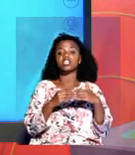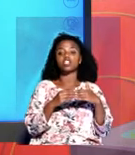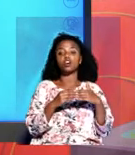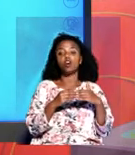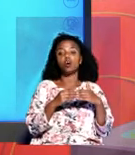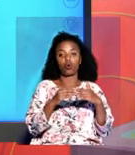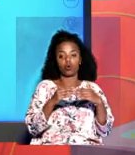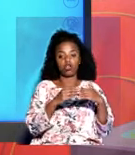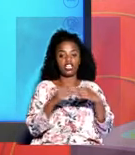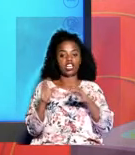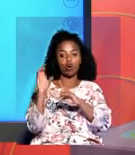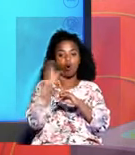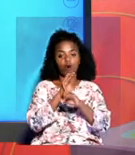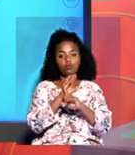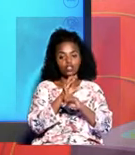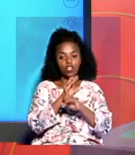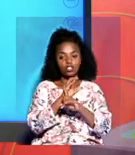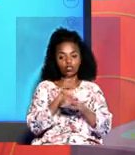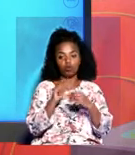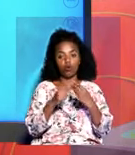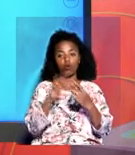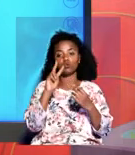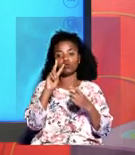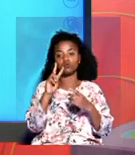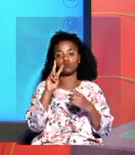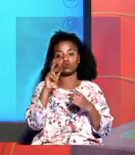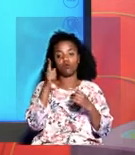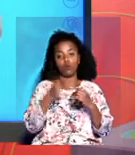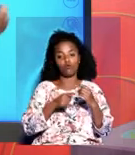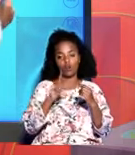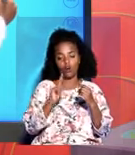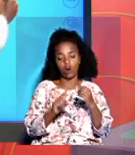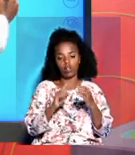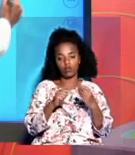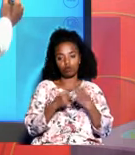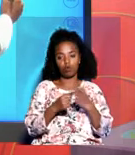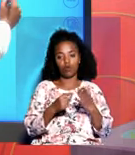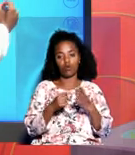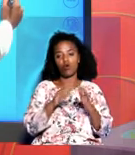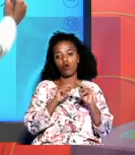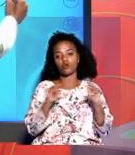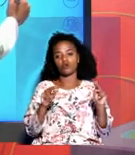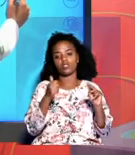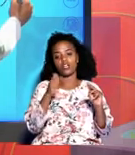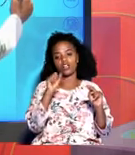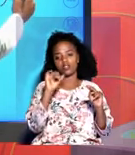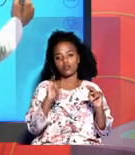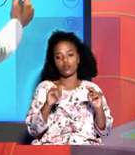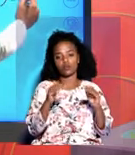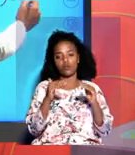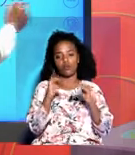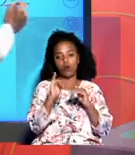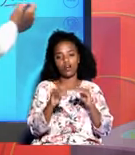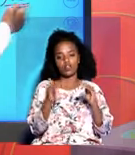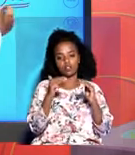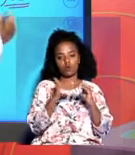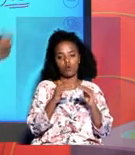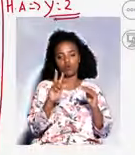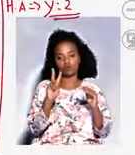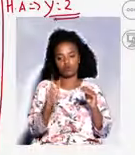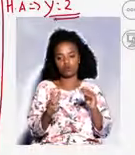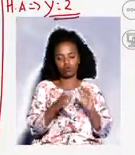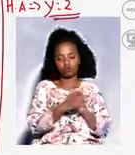is 2, here it's 1, 2 over 1. In that case, the horizontal asymptote will be y is equals to it is 2. This